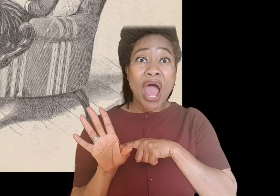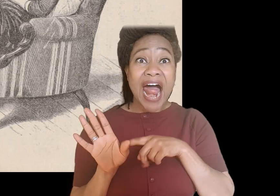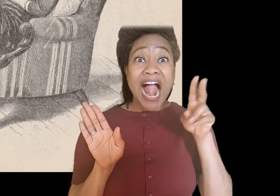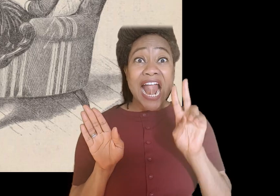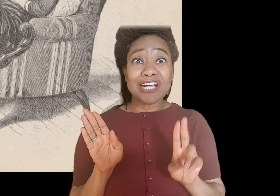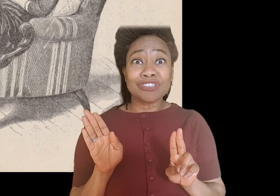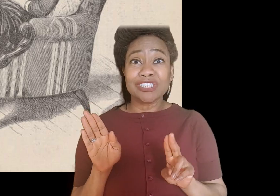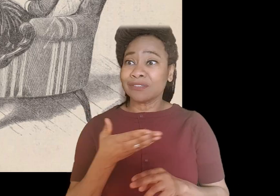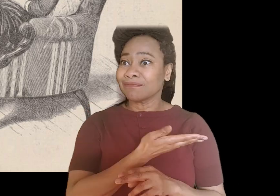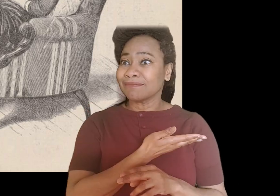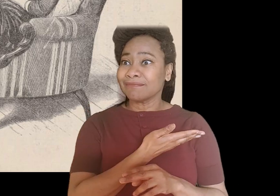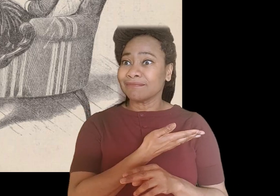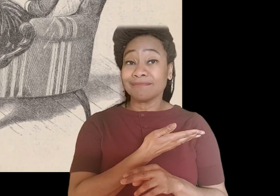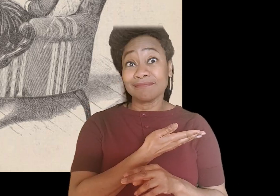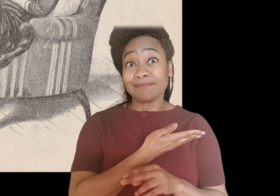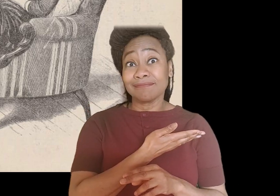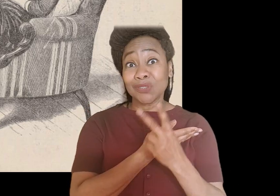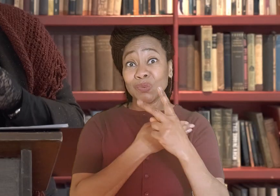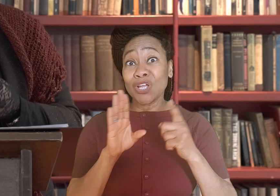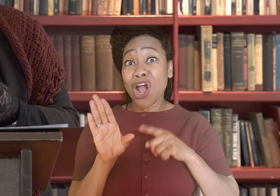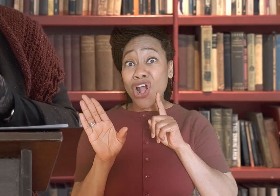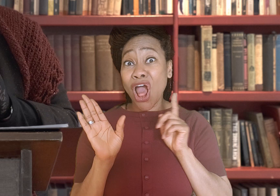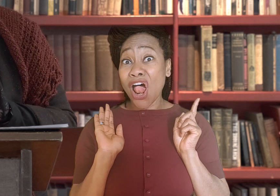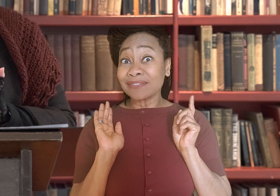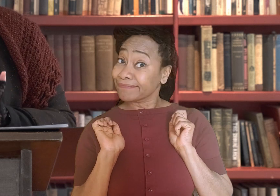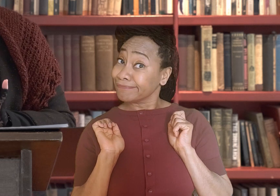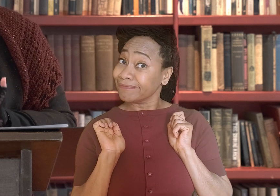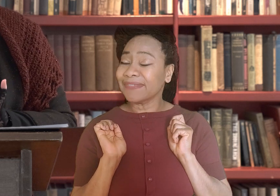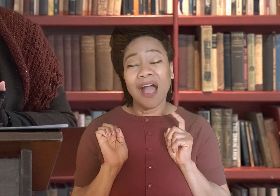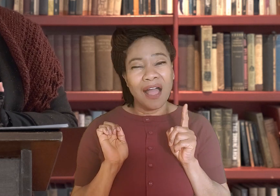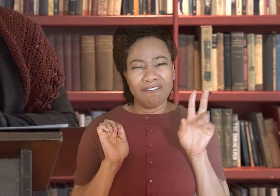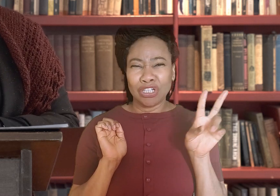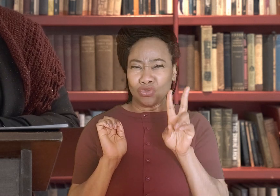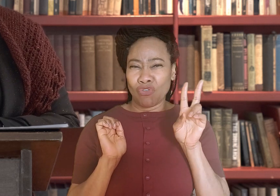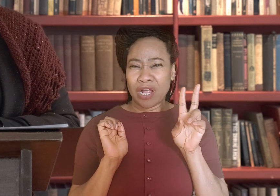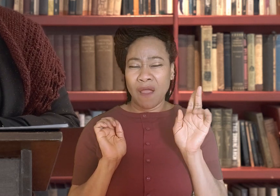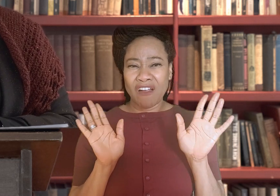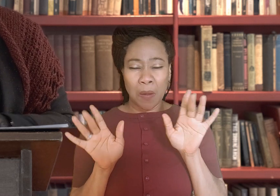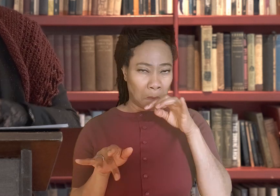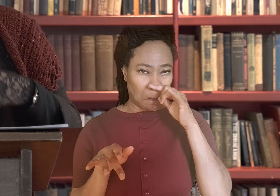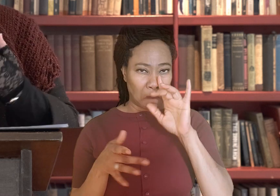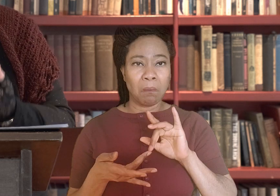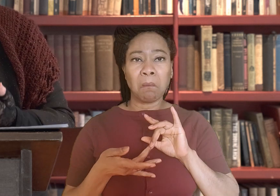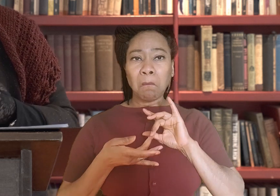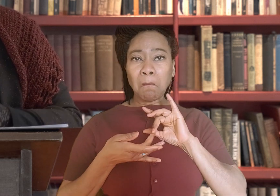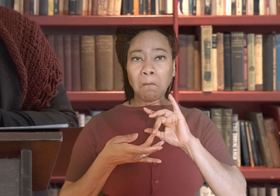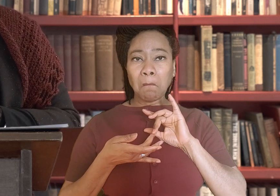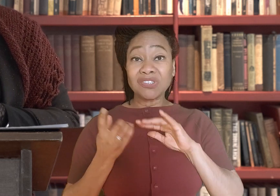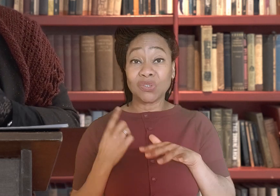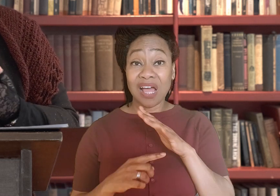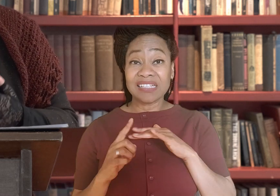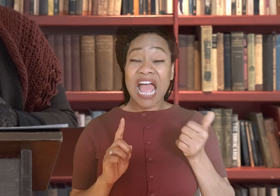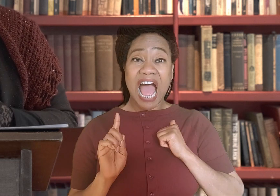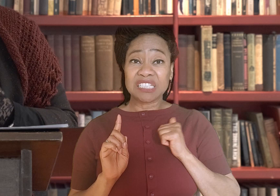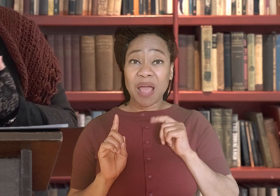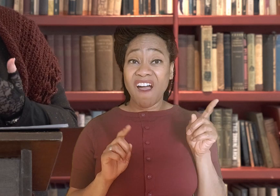Here's an example of two young girls titillating each other. The Victorians were a notoriously prudish society, and maybe you would expect